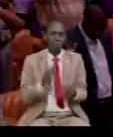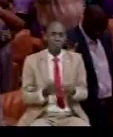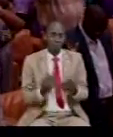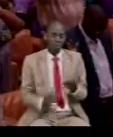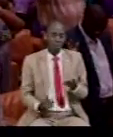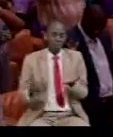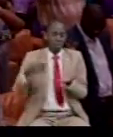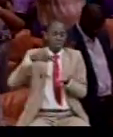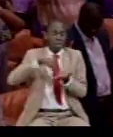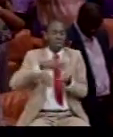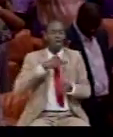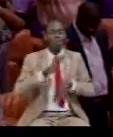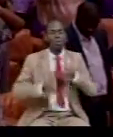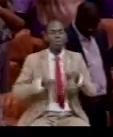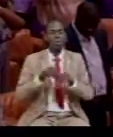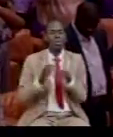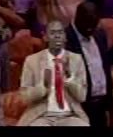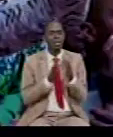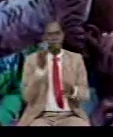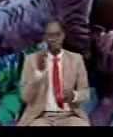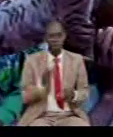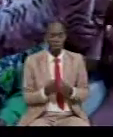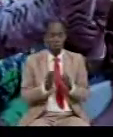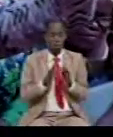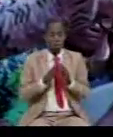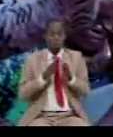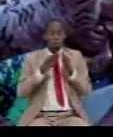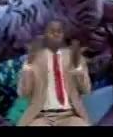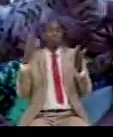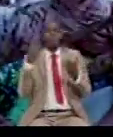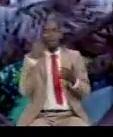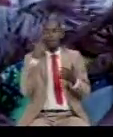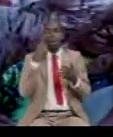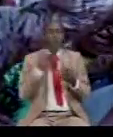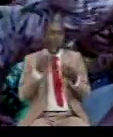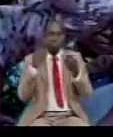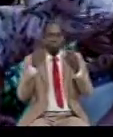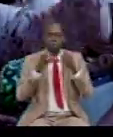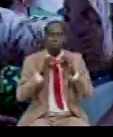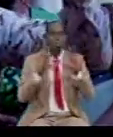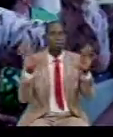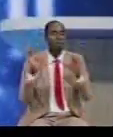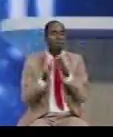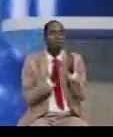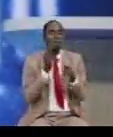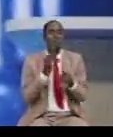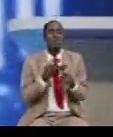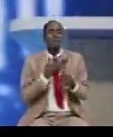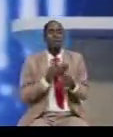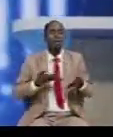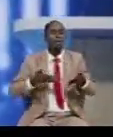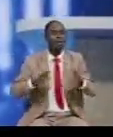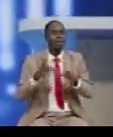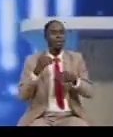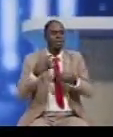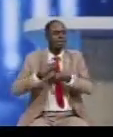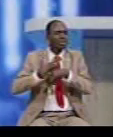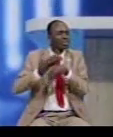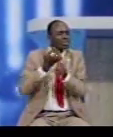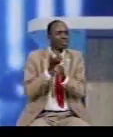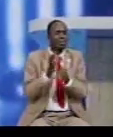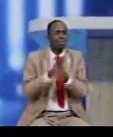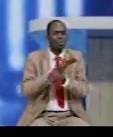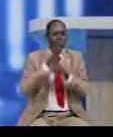Rise up and walk. Open your eyes and see, and let the creative power of